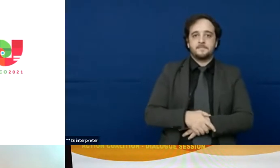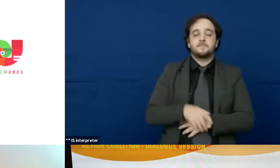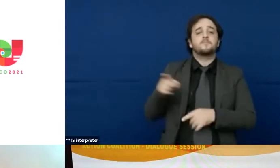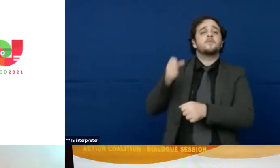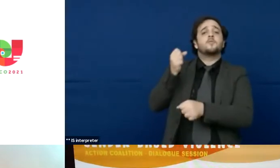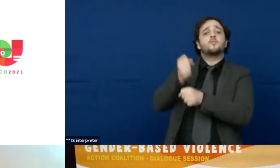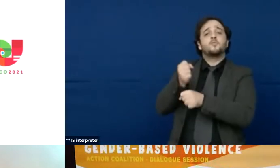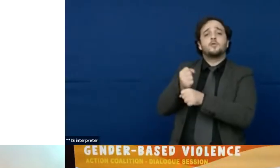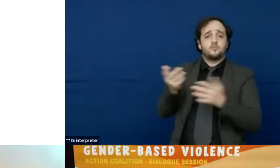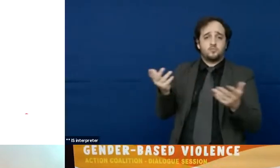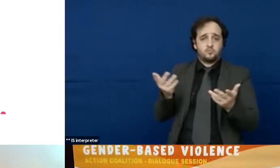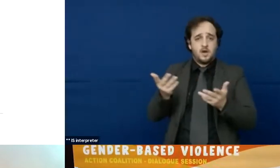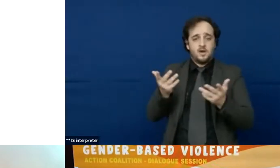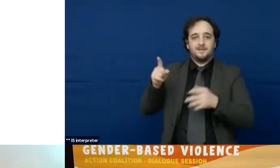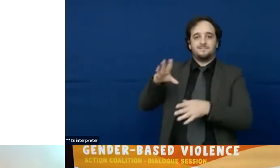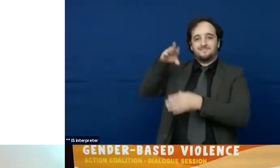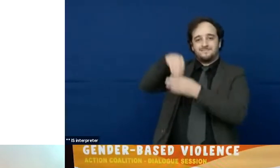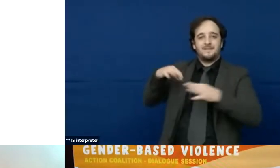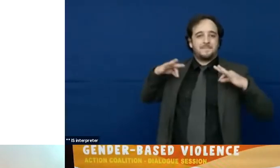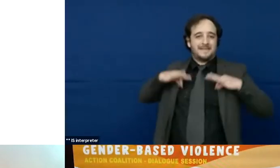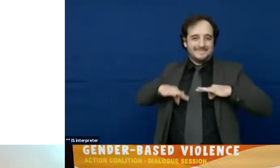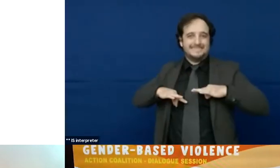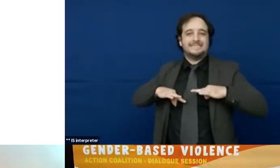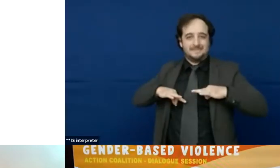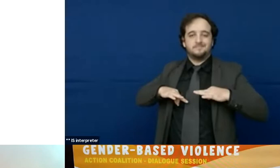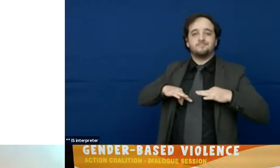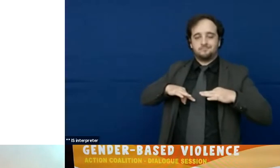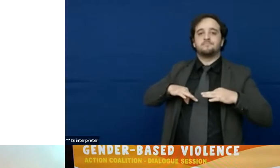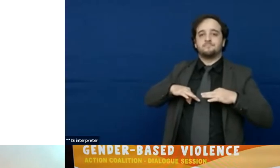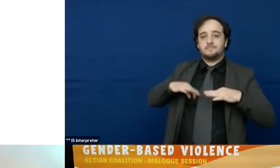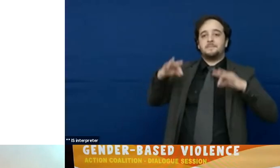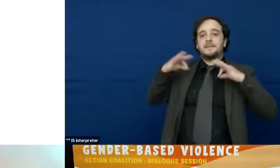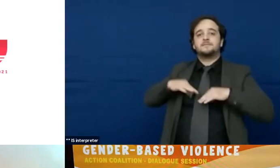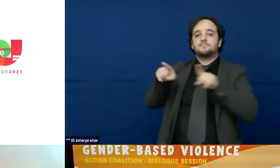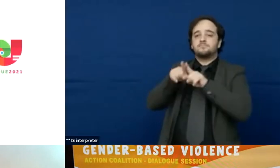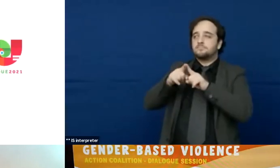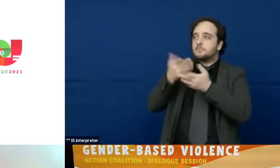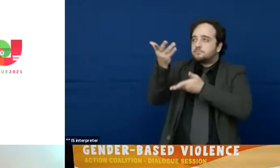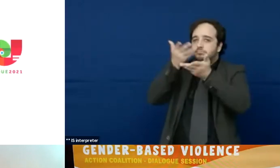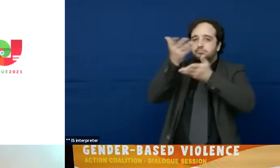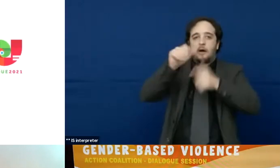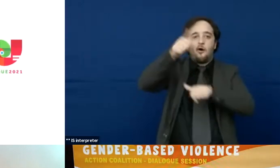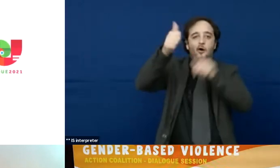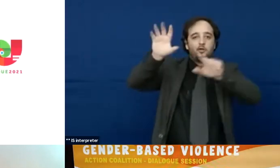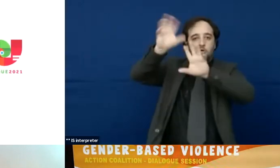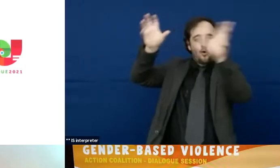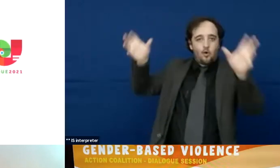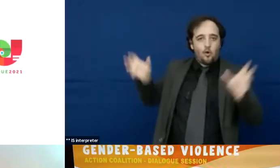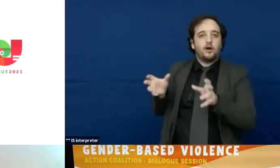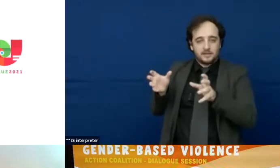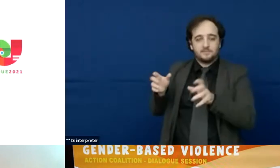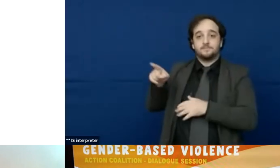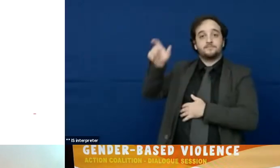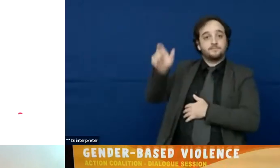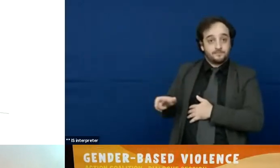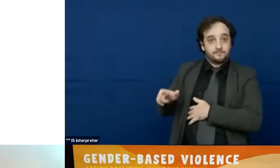Thordarsson: what will it take to prevent and ultimately eliminate gender-based violence against women and girls in